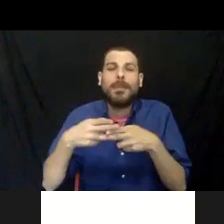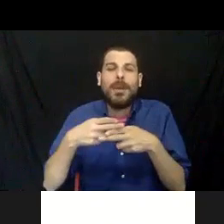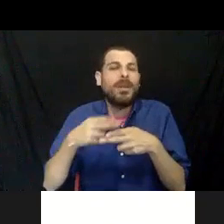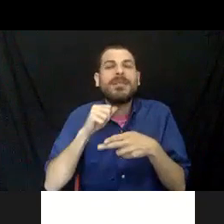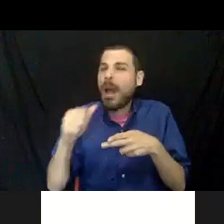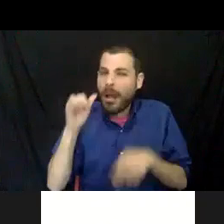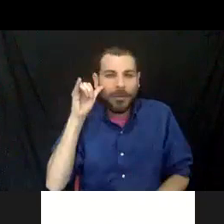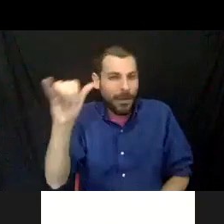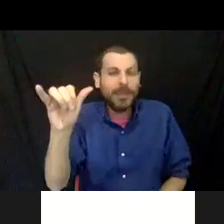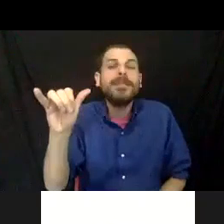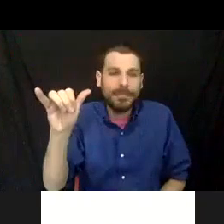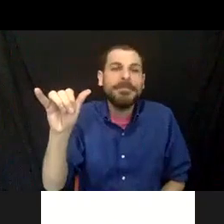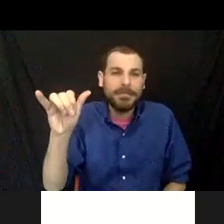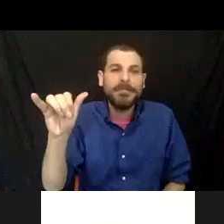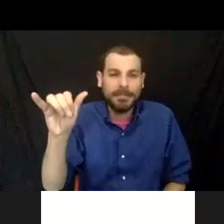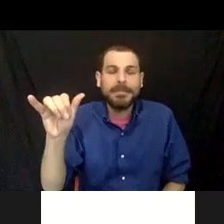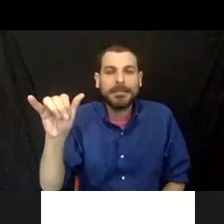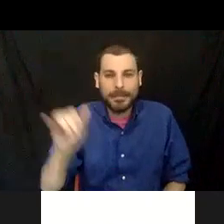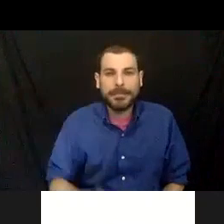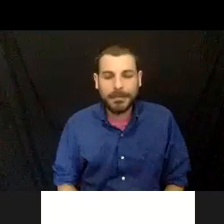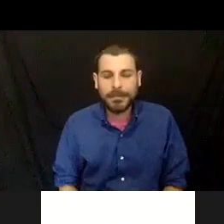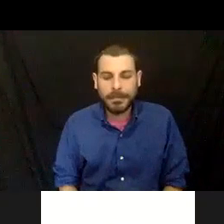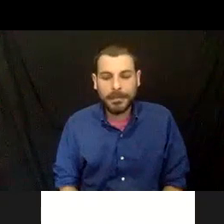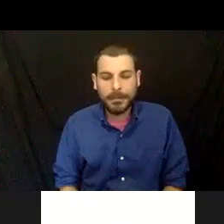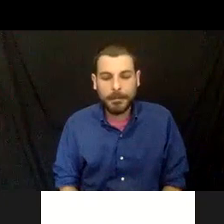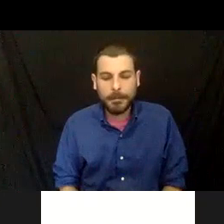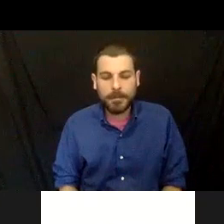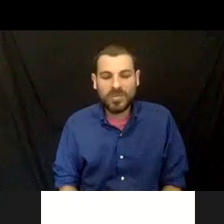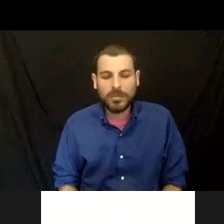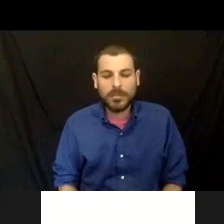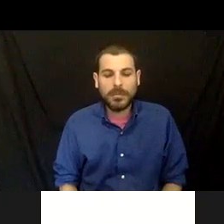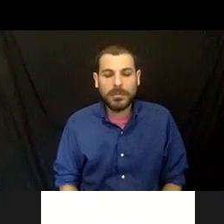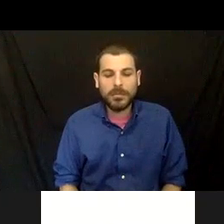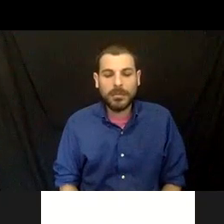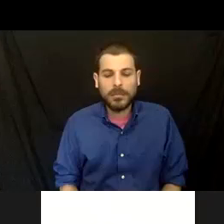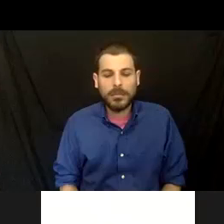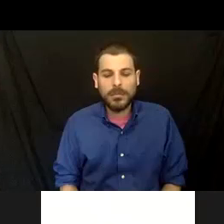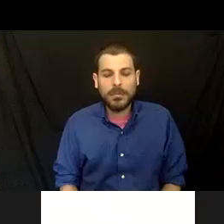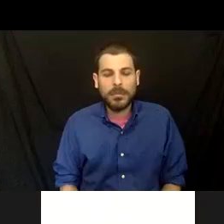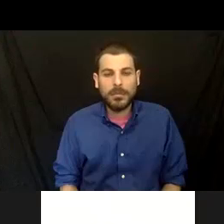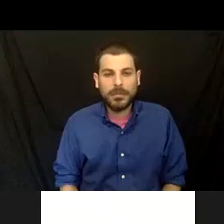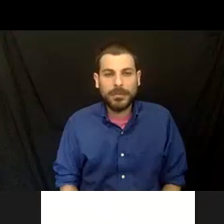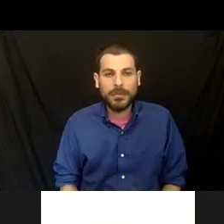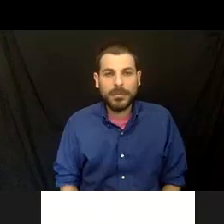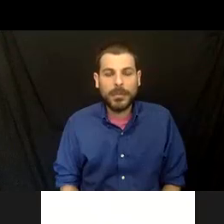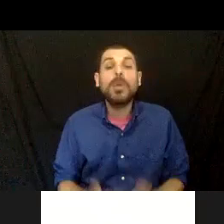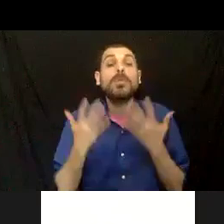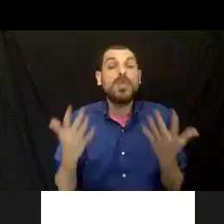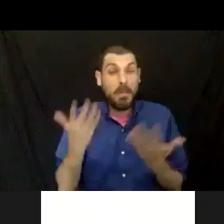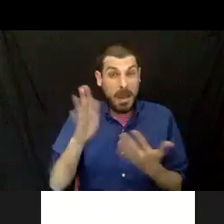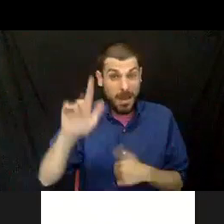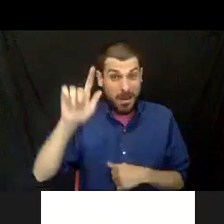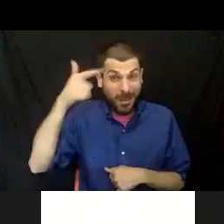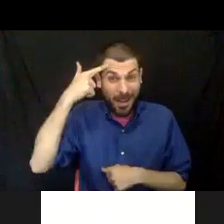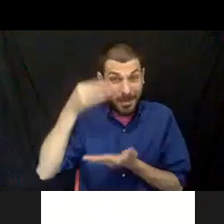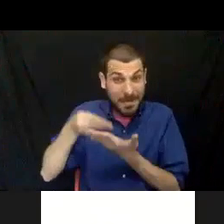And now, let's say that your financial institution, let's say you've gotten your stimulus funds, right? And let's say